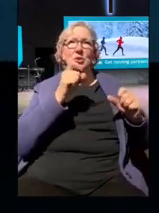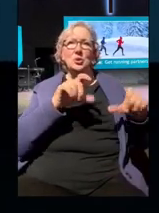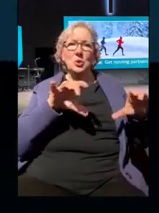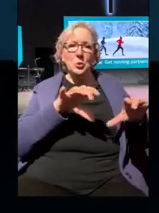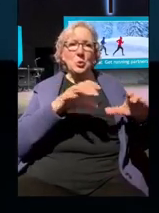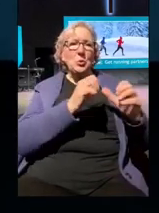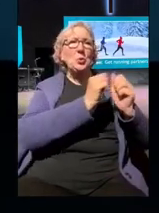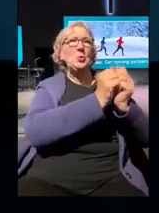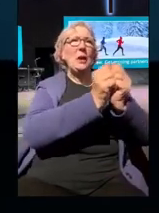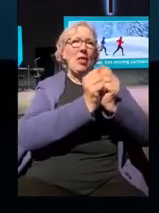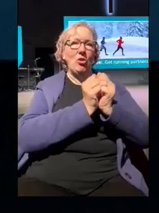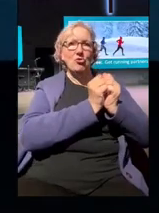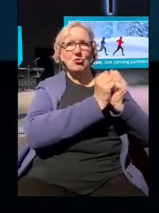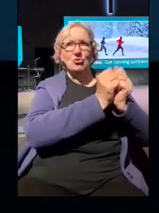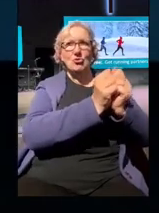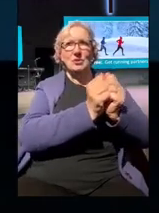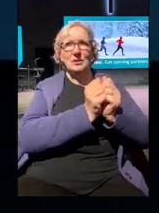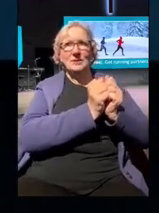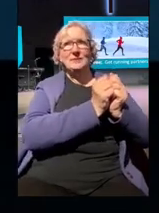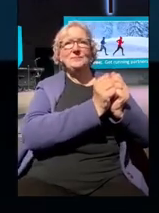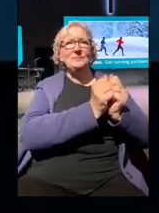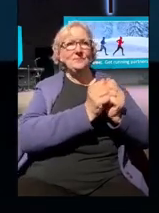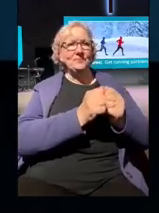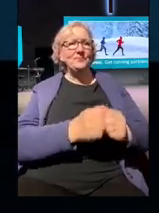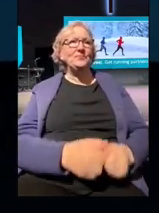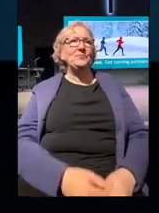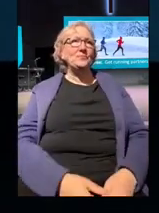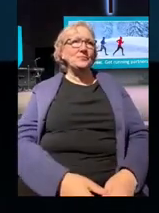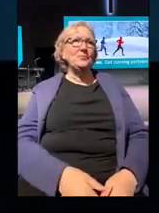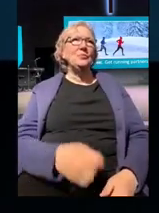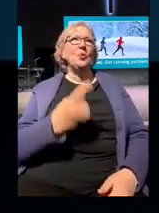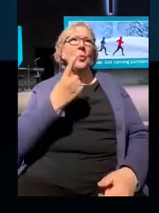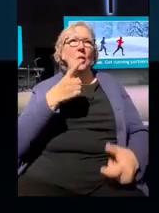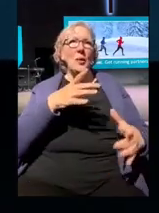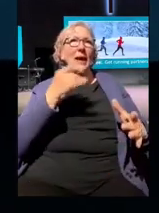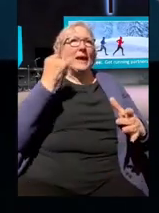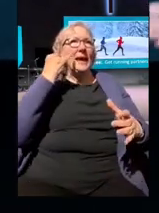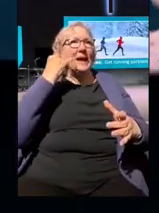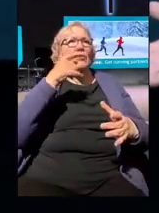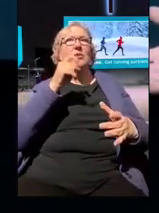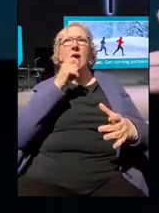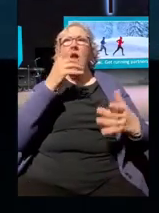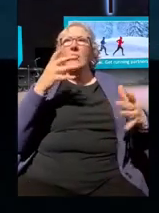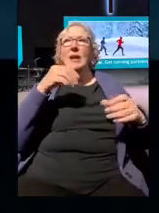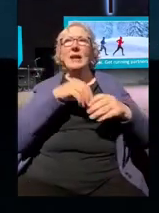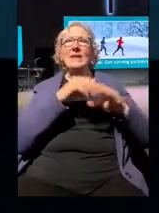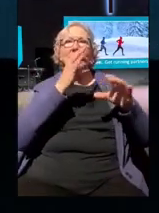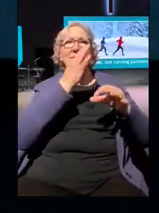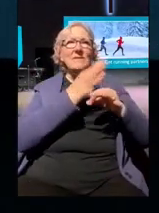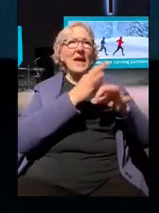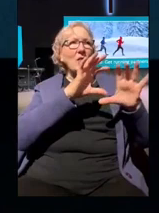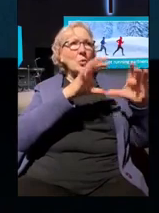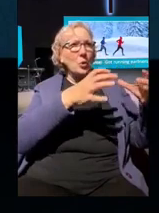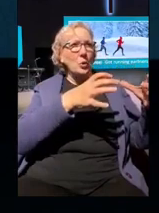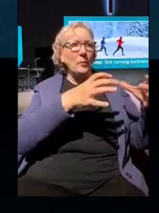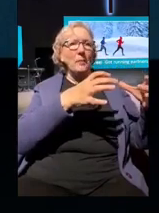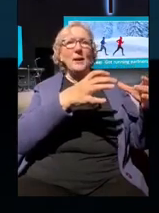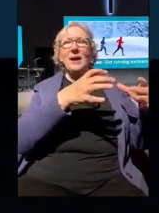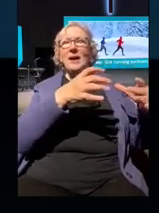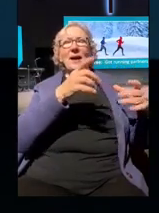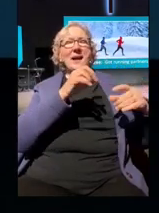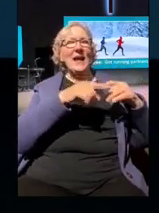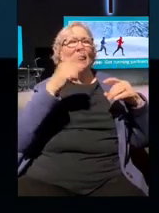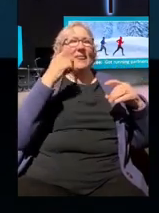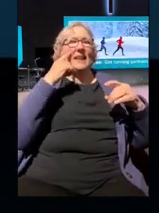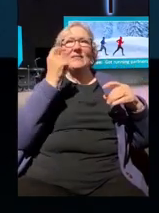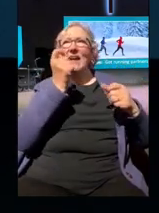together. So, one way is if you're not already in a faith group, then I can't think of